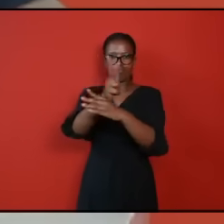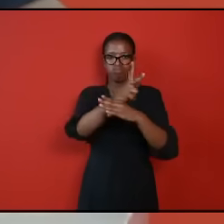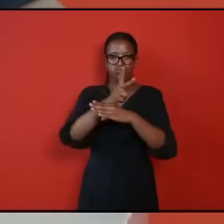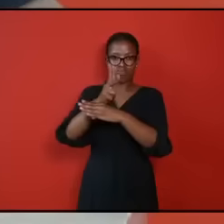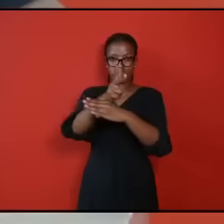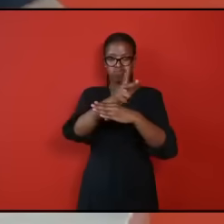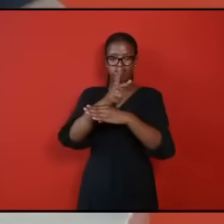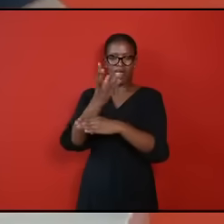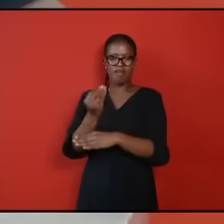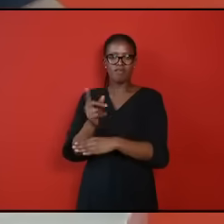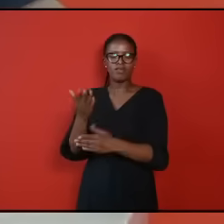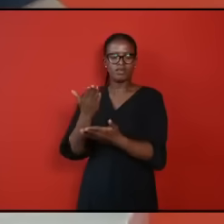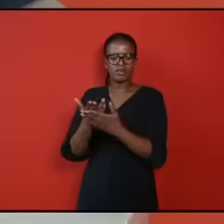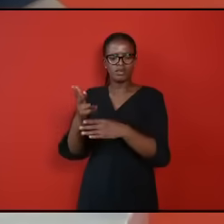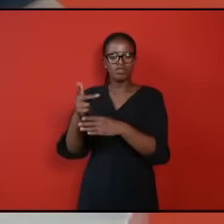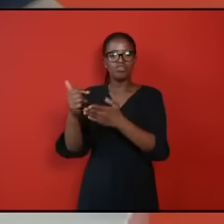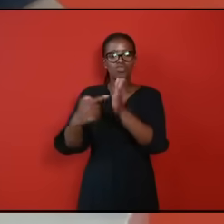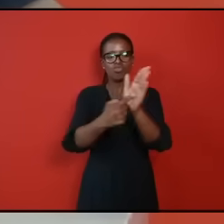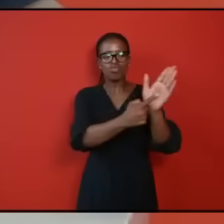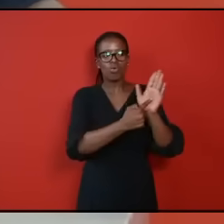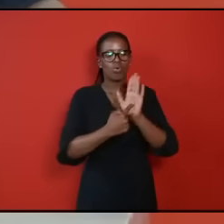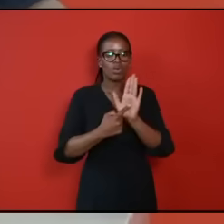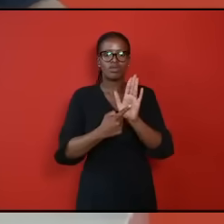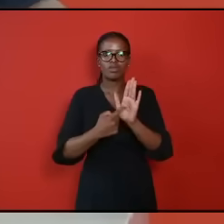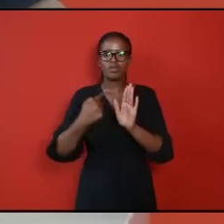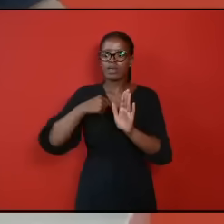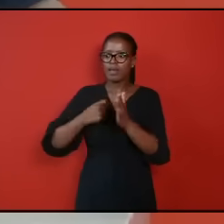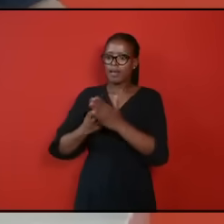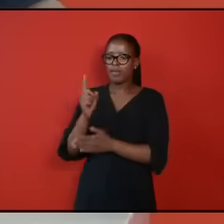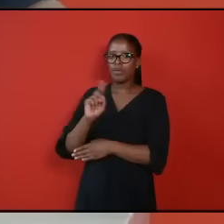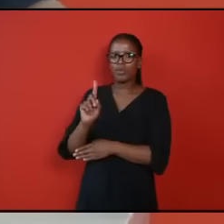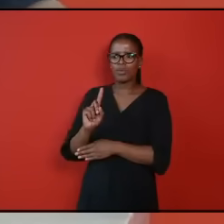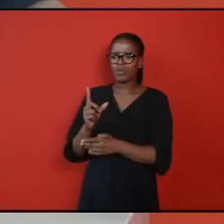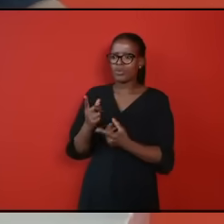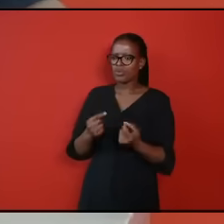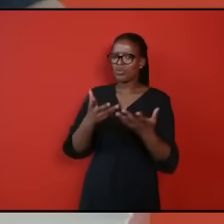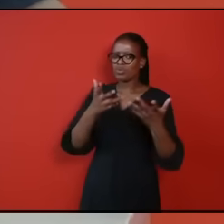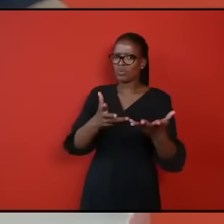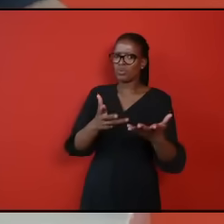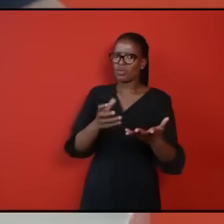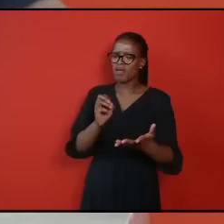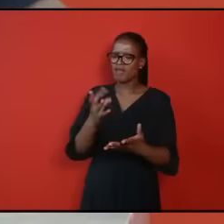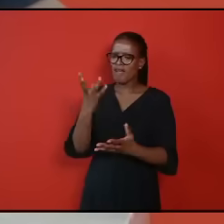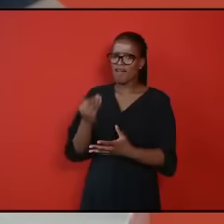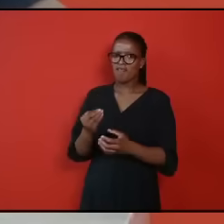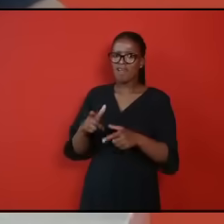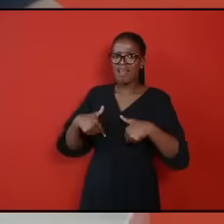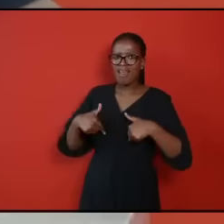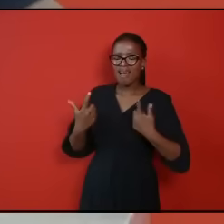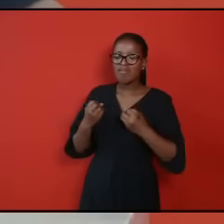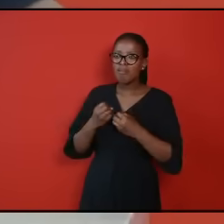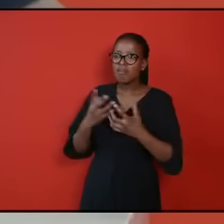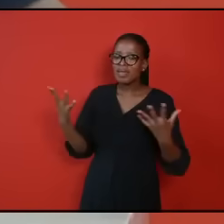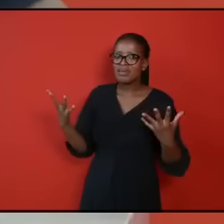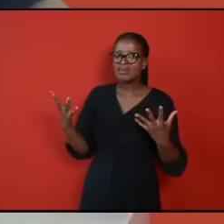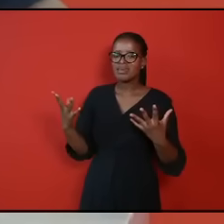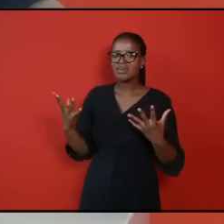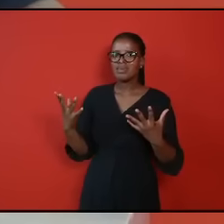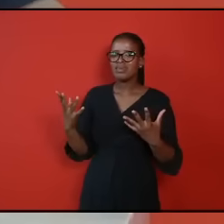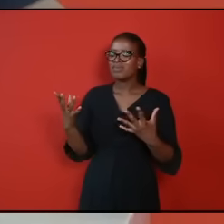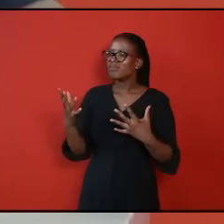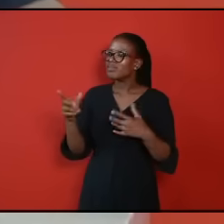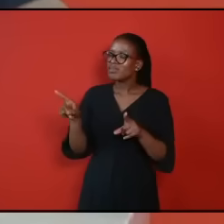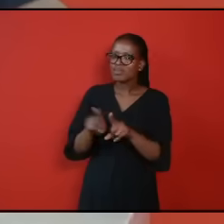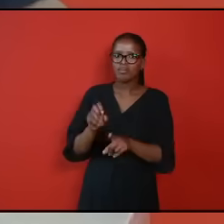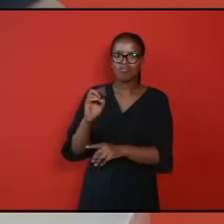You don't do that when you are carrying so many lives in your car. You don't do that, even if it's you alone. You